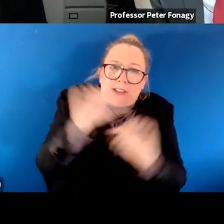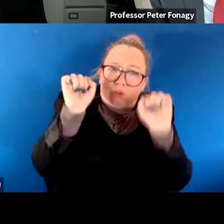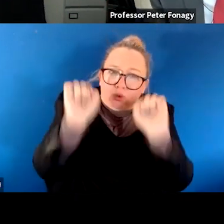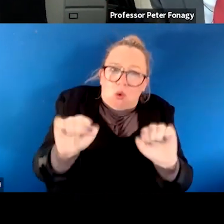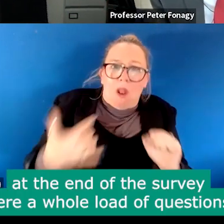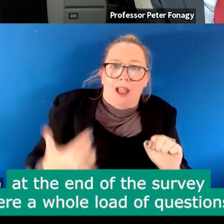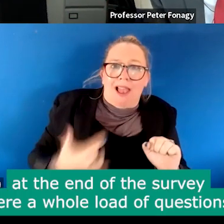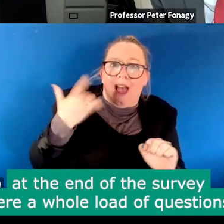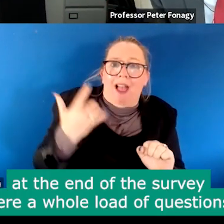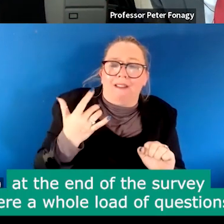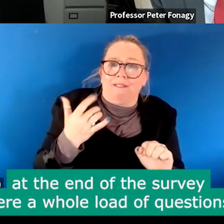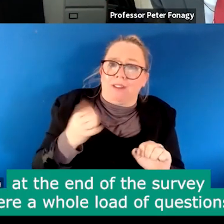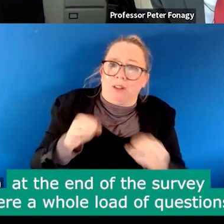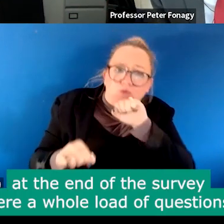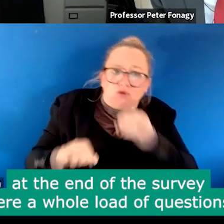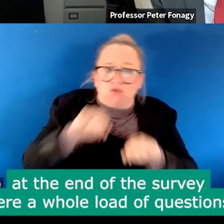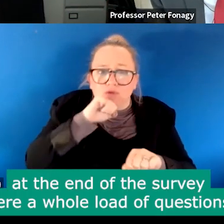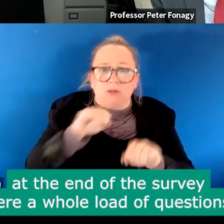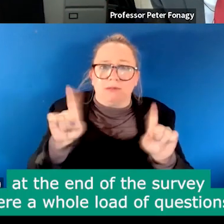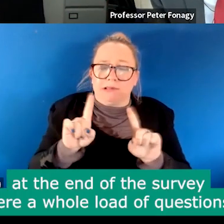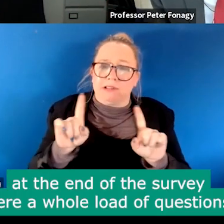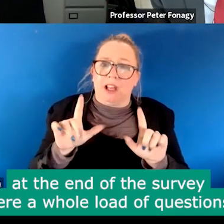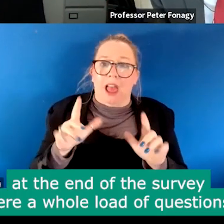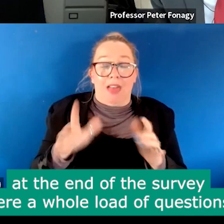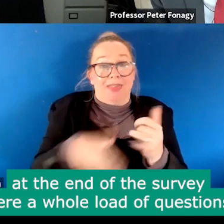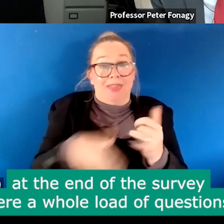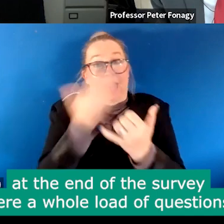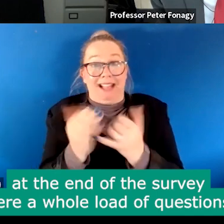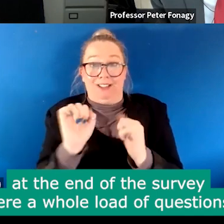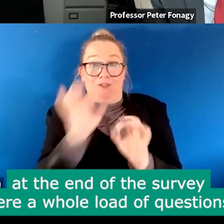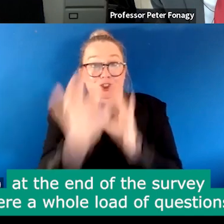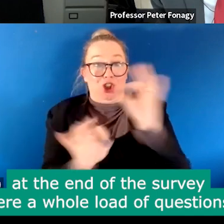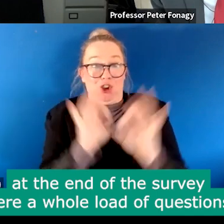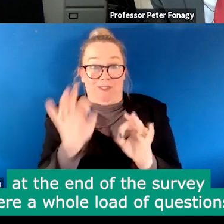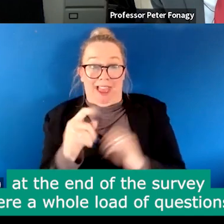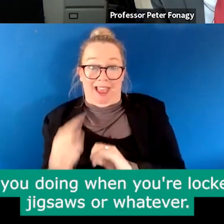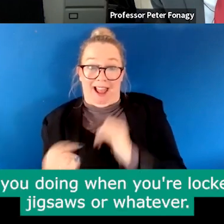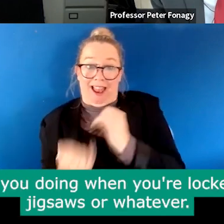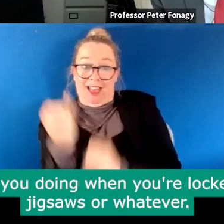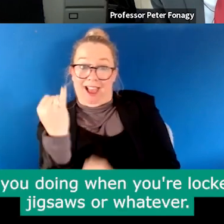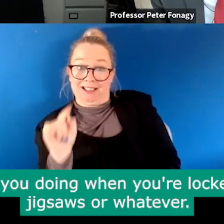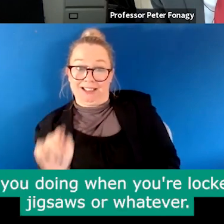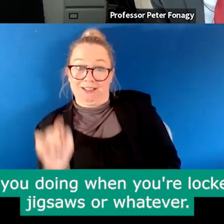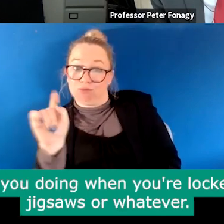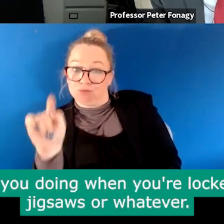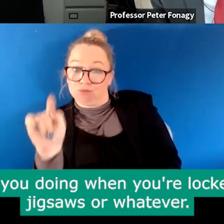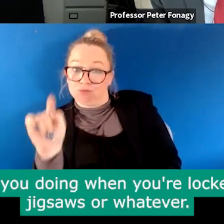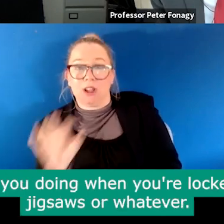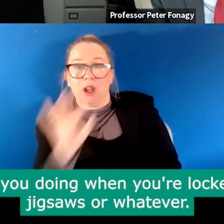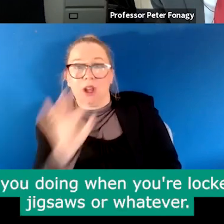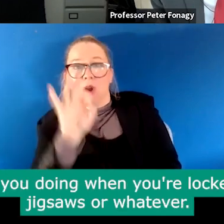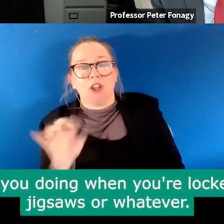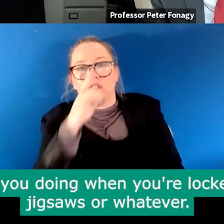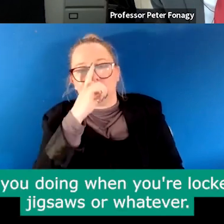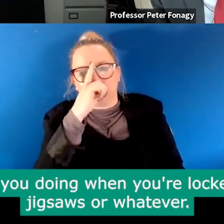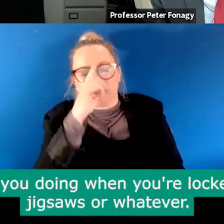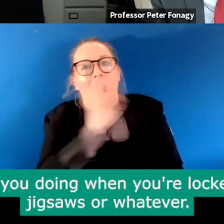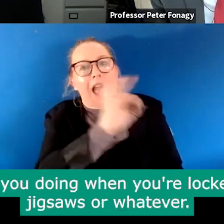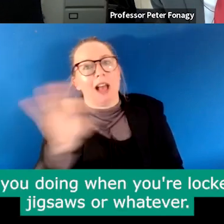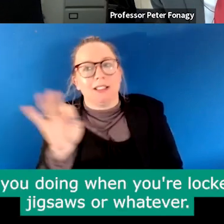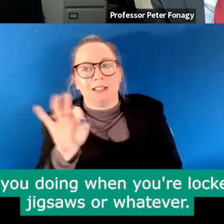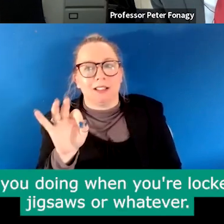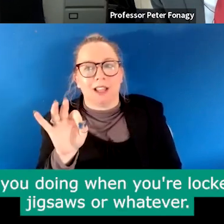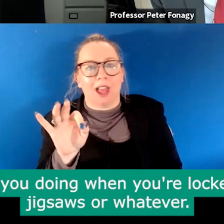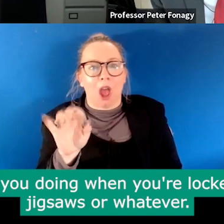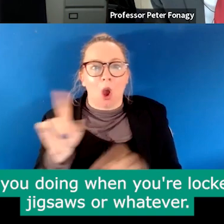Because, you know, and again, to end with the survey, there were a whole load of questions about what are you doing when you're locked down, you